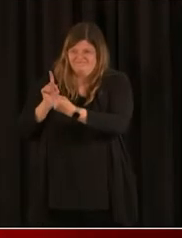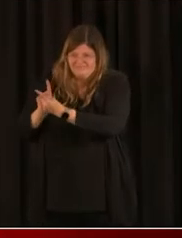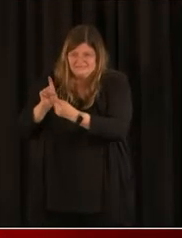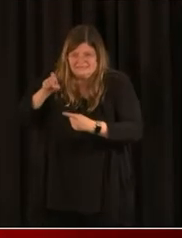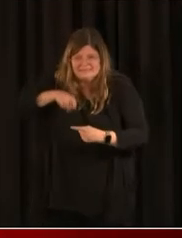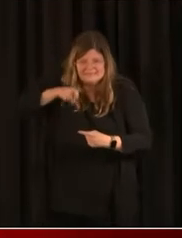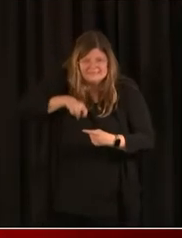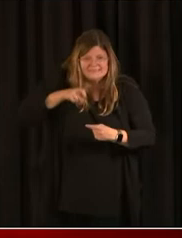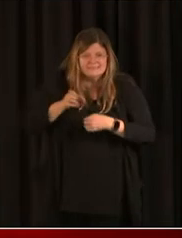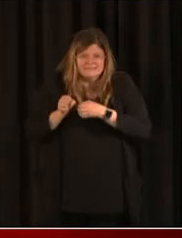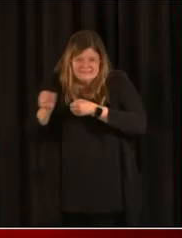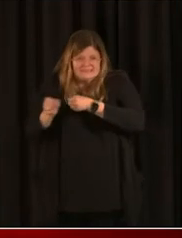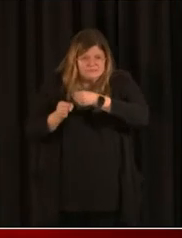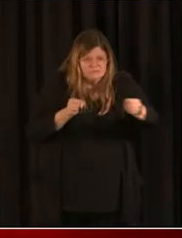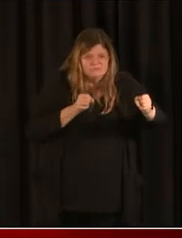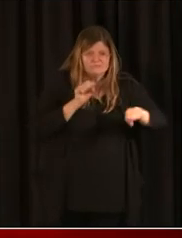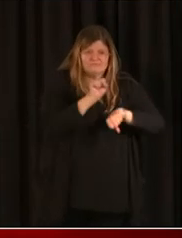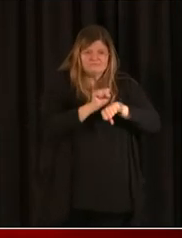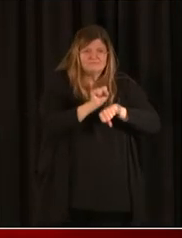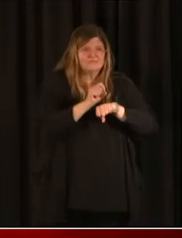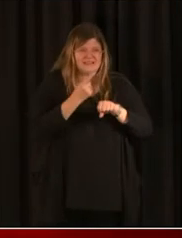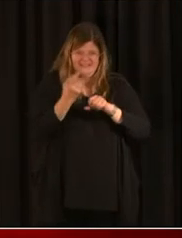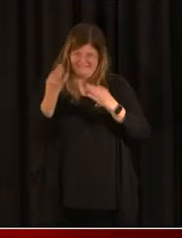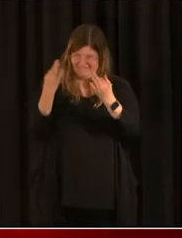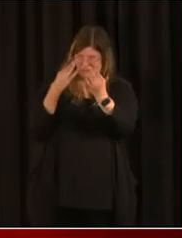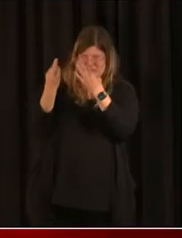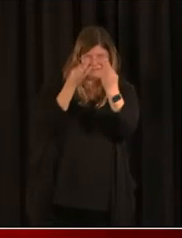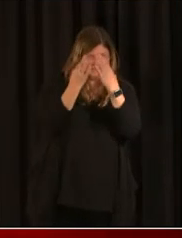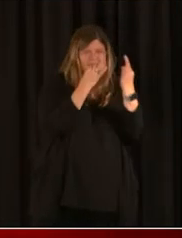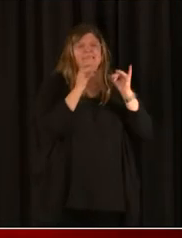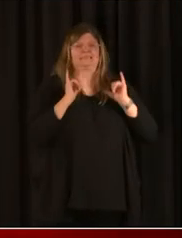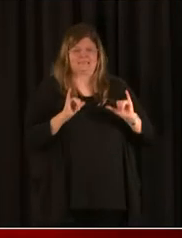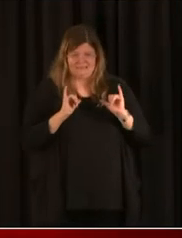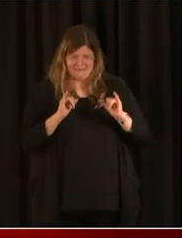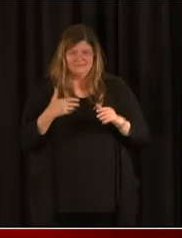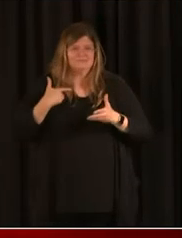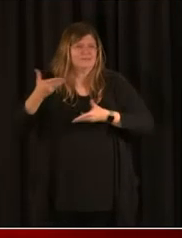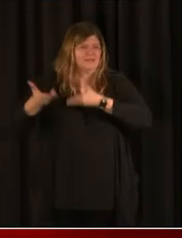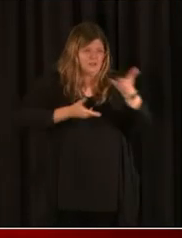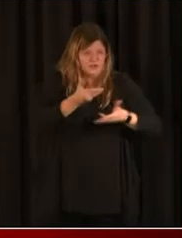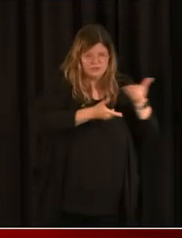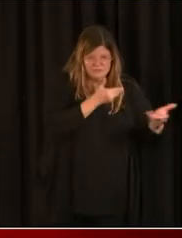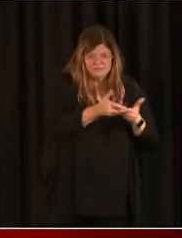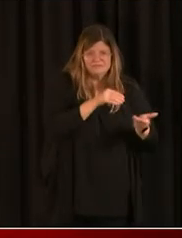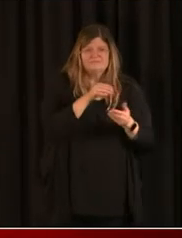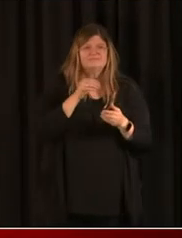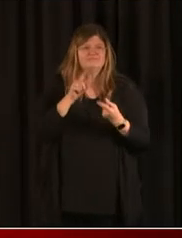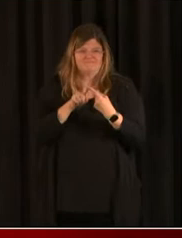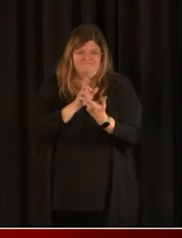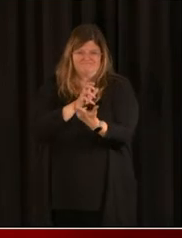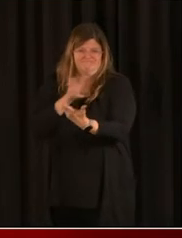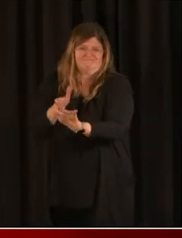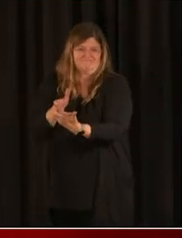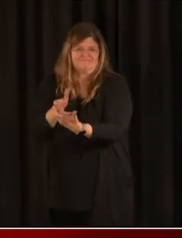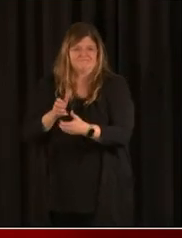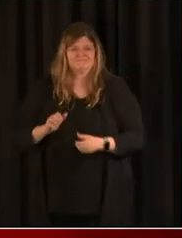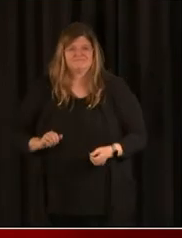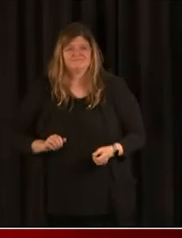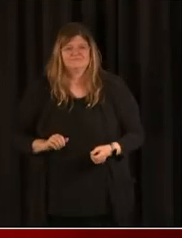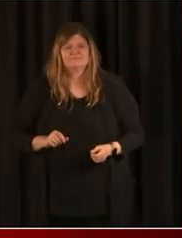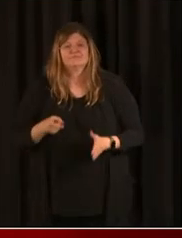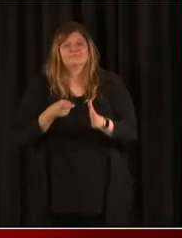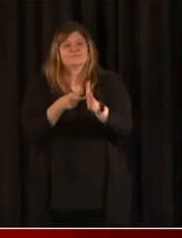with feedback from a number of folks in our family engagement teams,